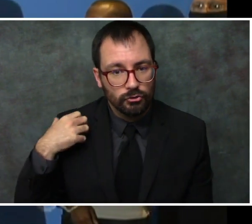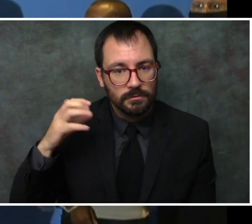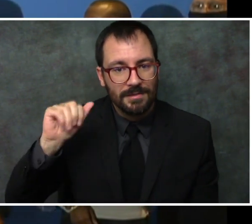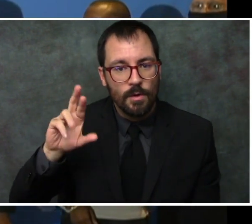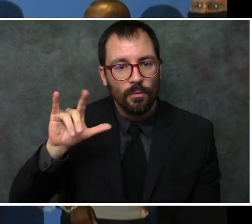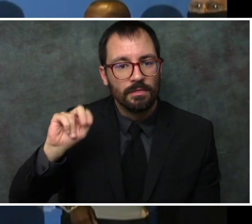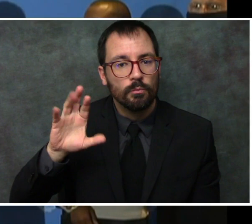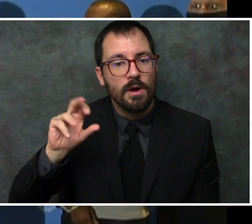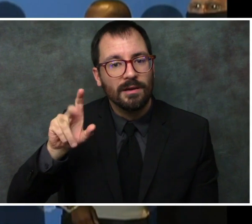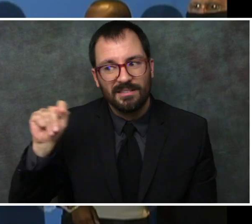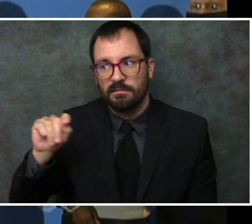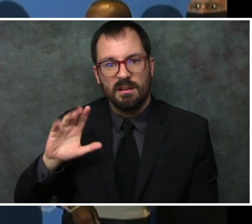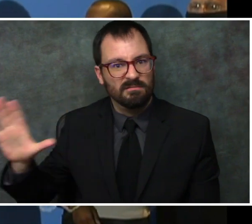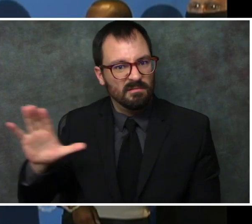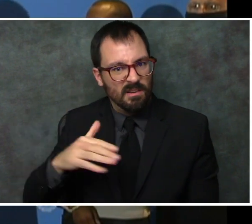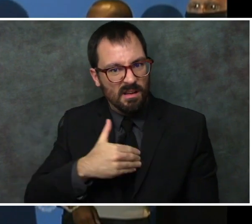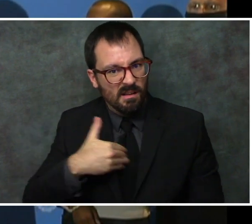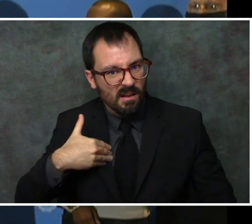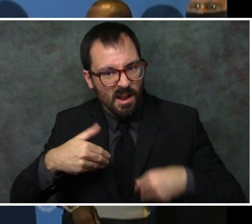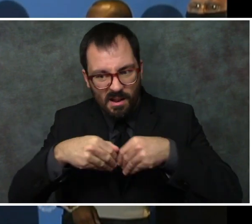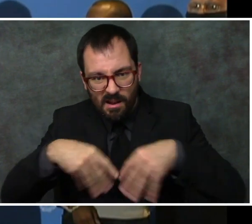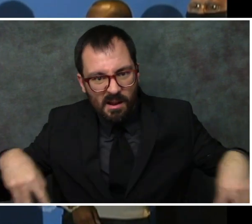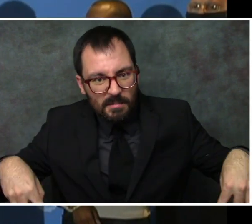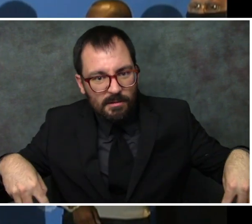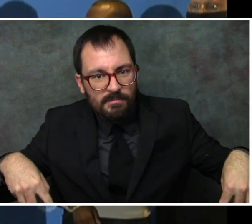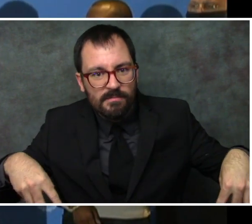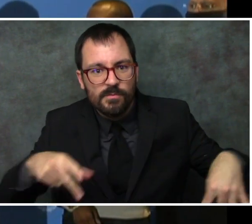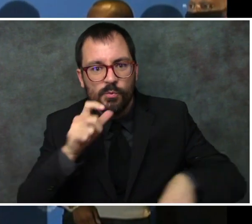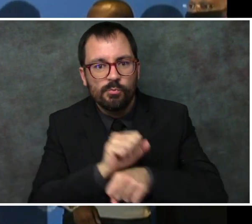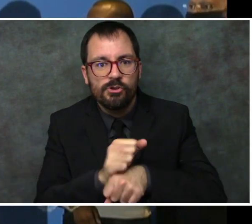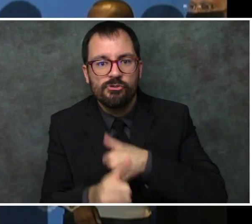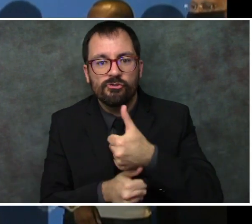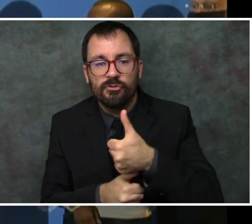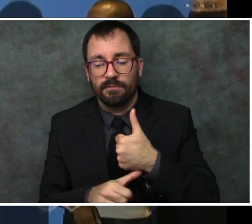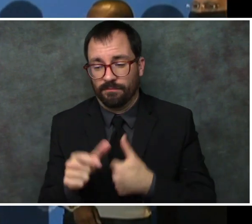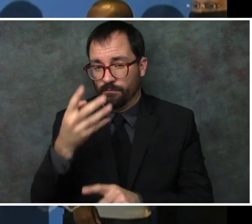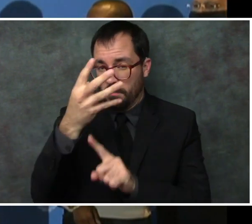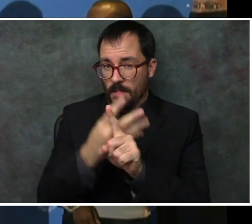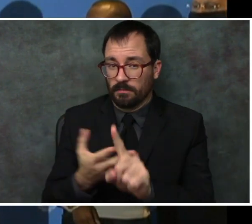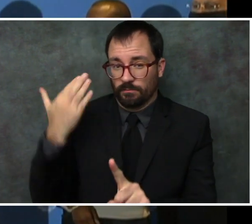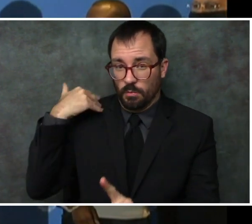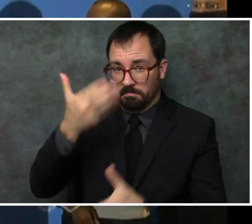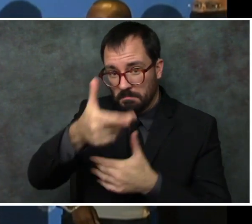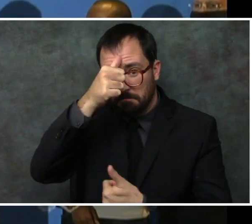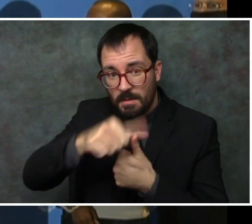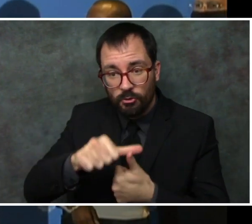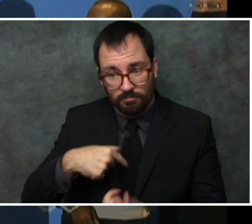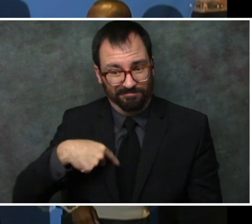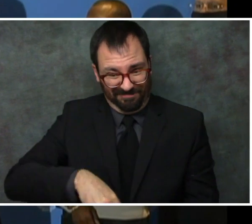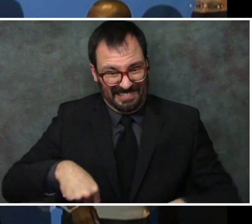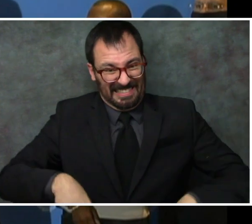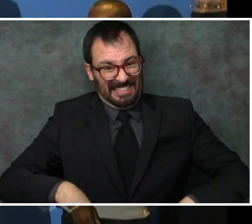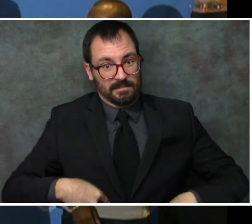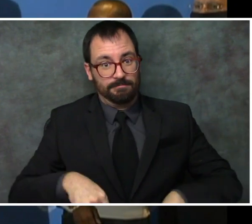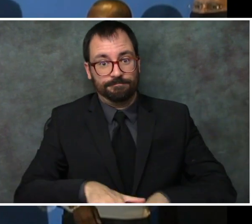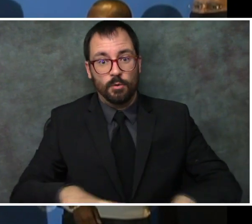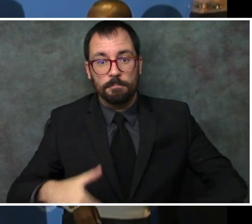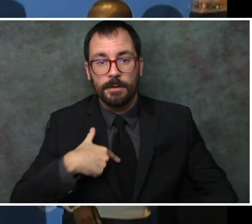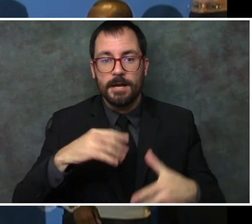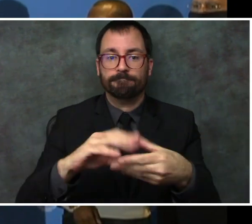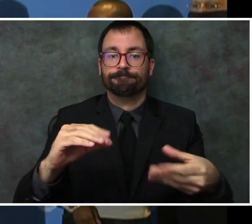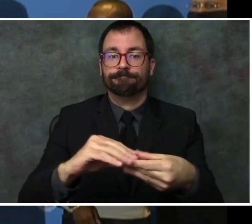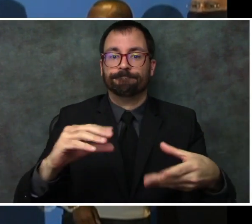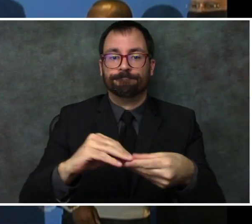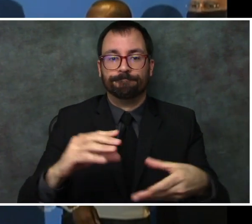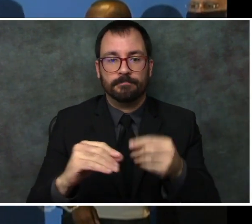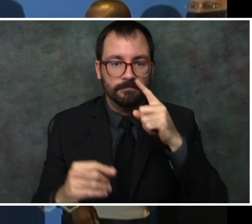podium right outside that door, and I talked about what we need to do in our city. I was clear that we must